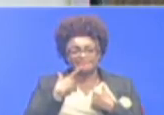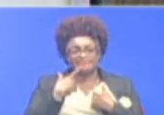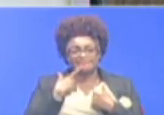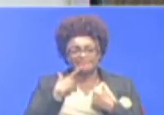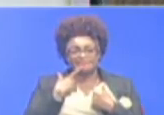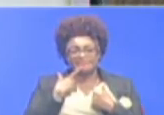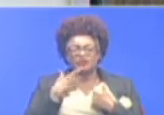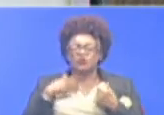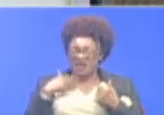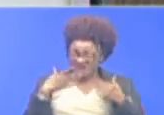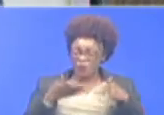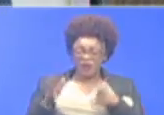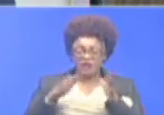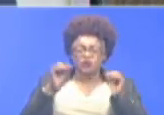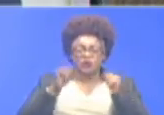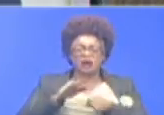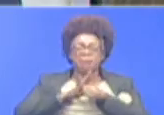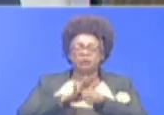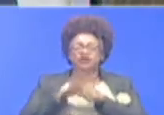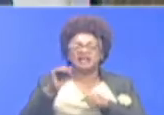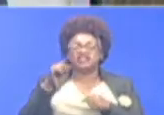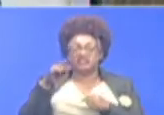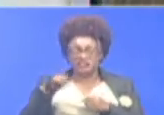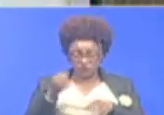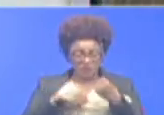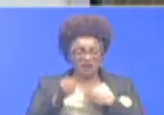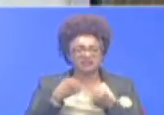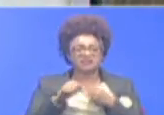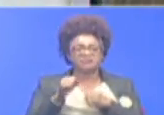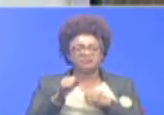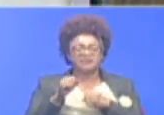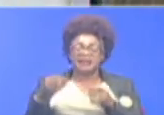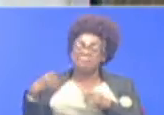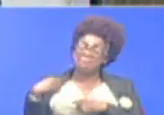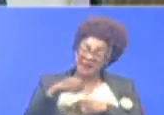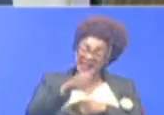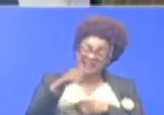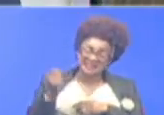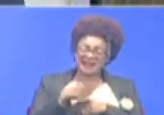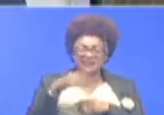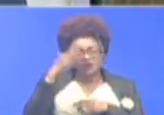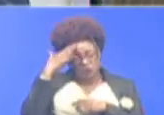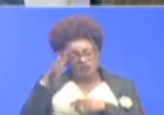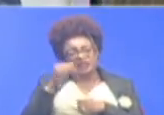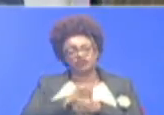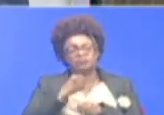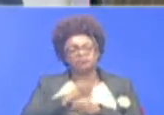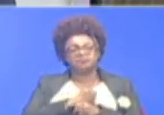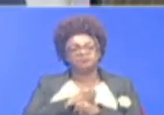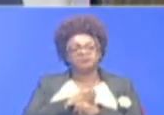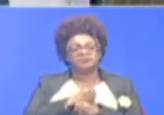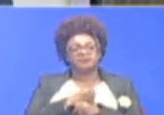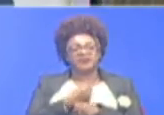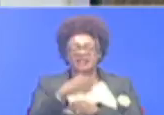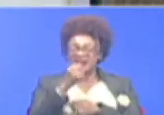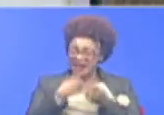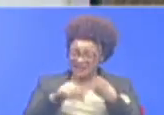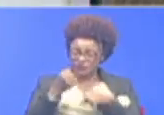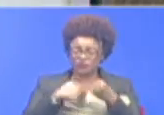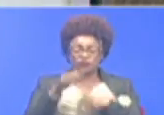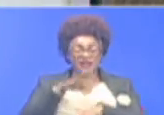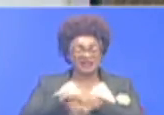there's a way you can push agencies to act. They're paid salaries, they know their job. And the reactions that we normally get when